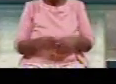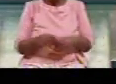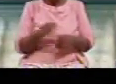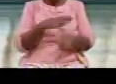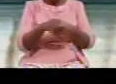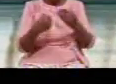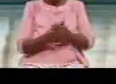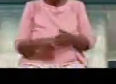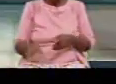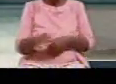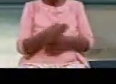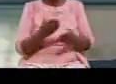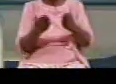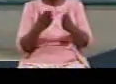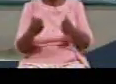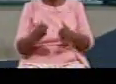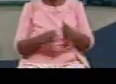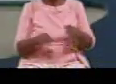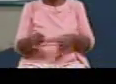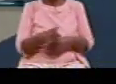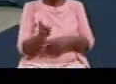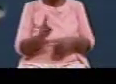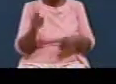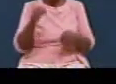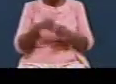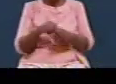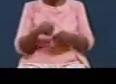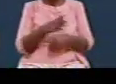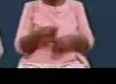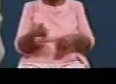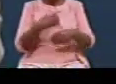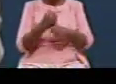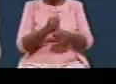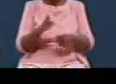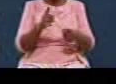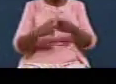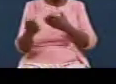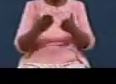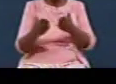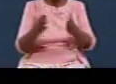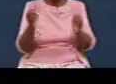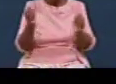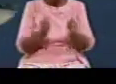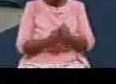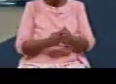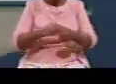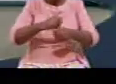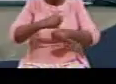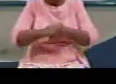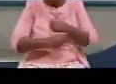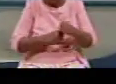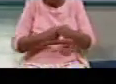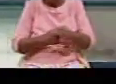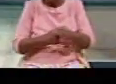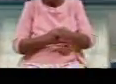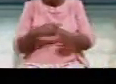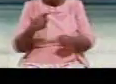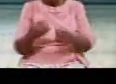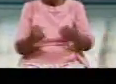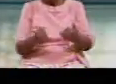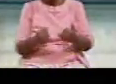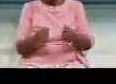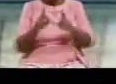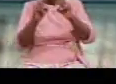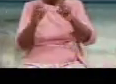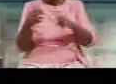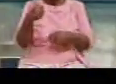rigor. Check up your life. Is there any taskmaster over your life that you want to fly, you want to run,